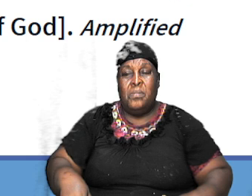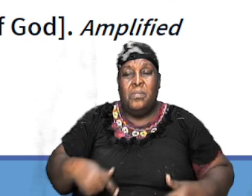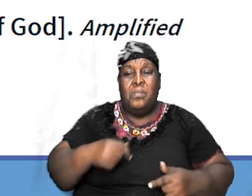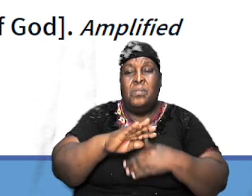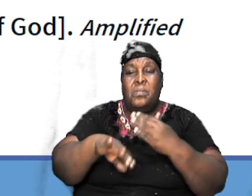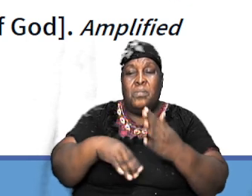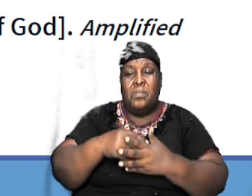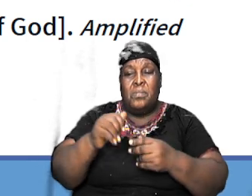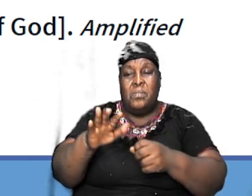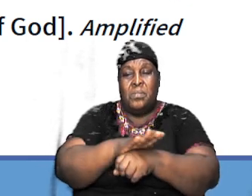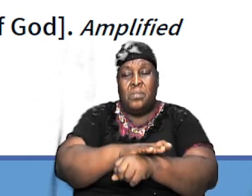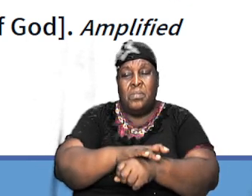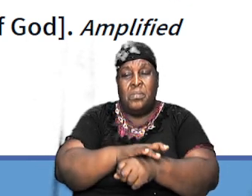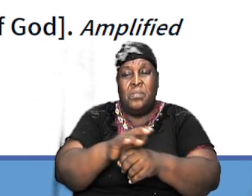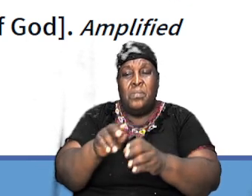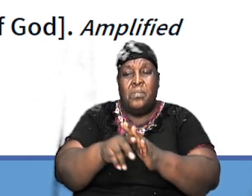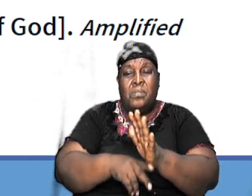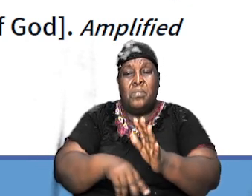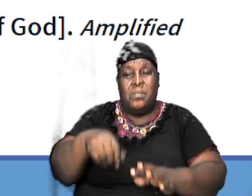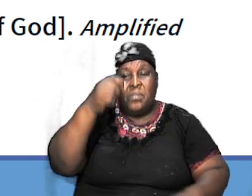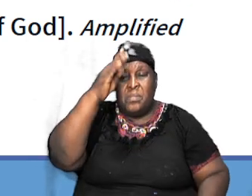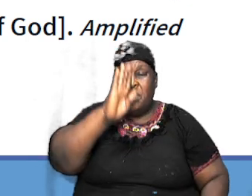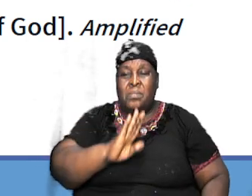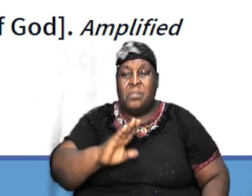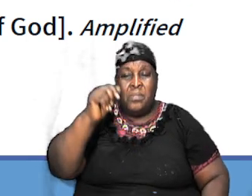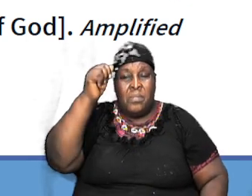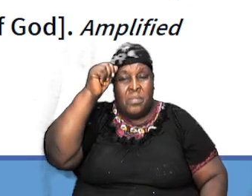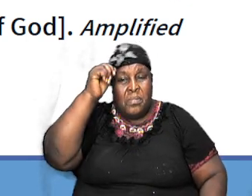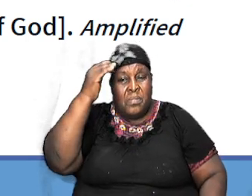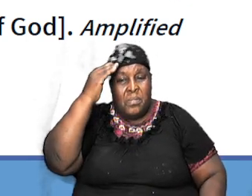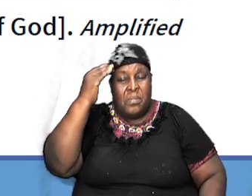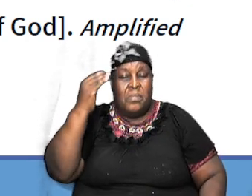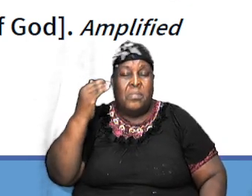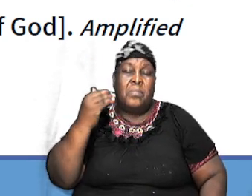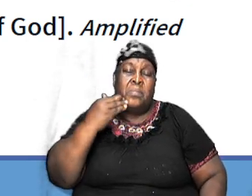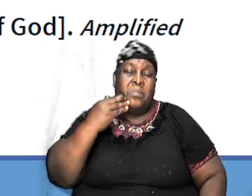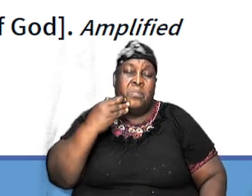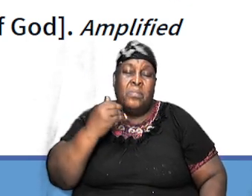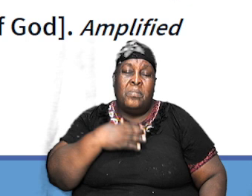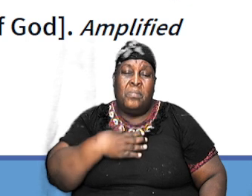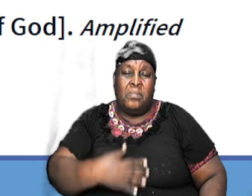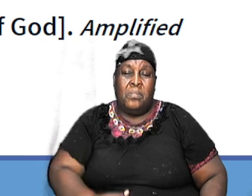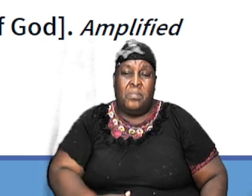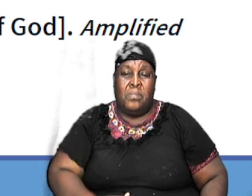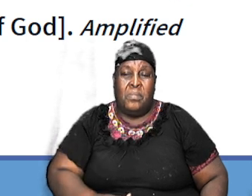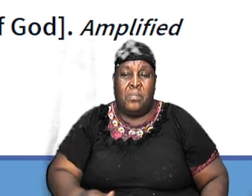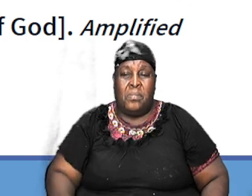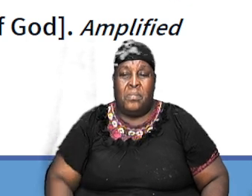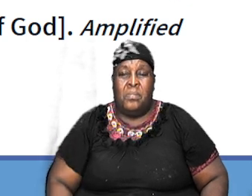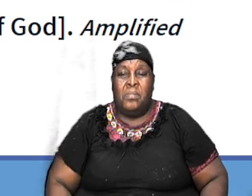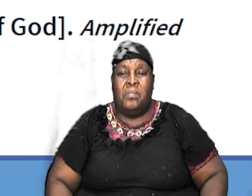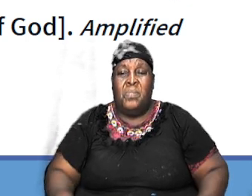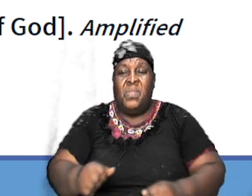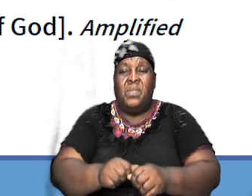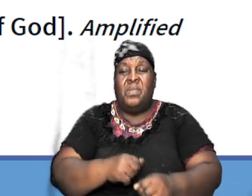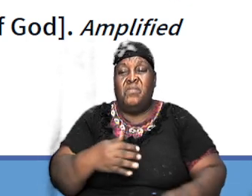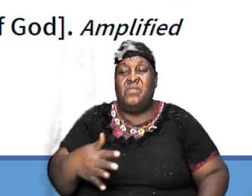the fullness of the Godhead bodily. So he's saying that